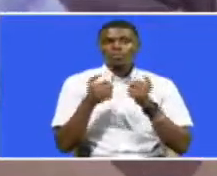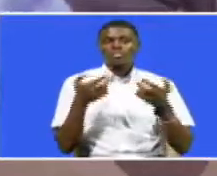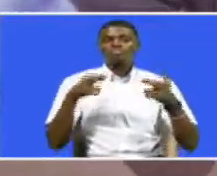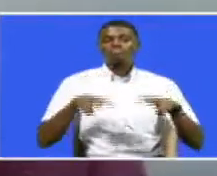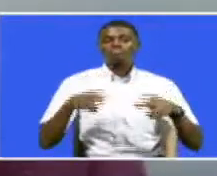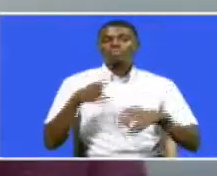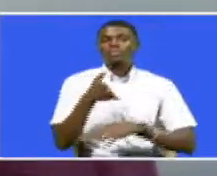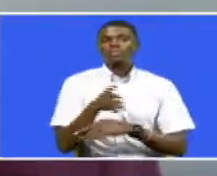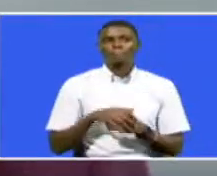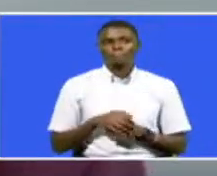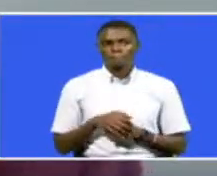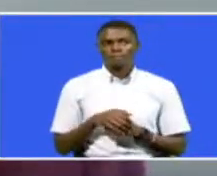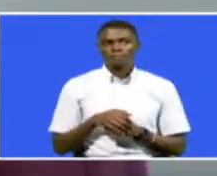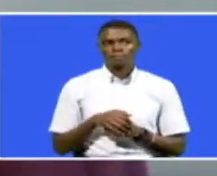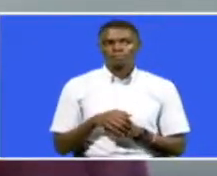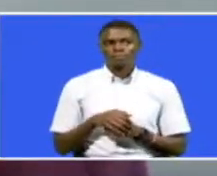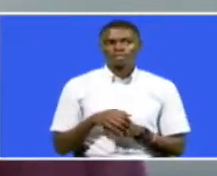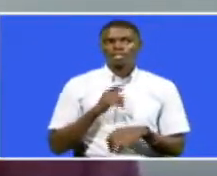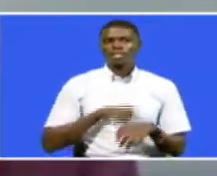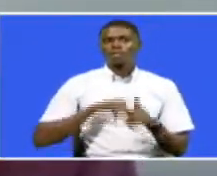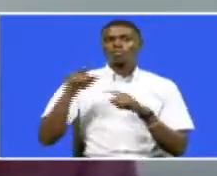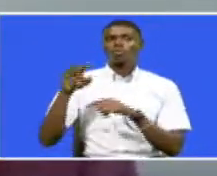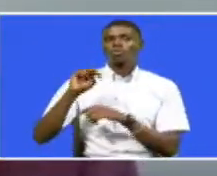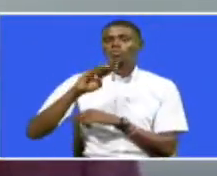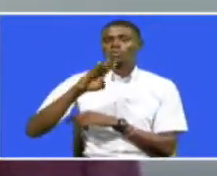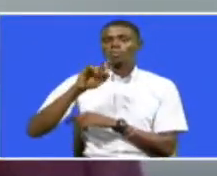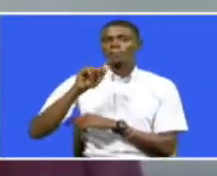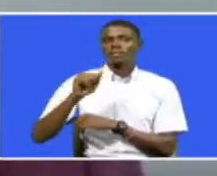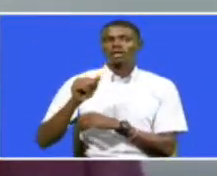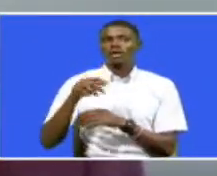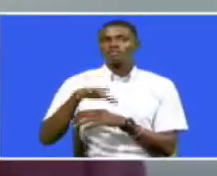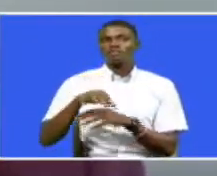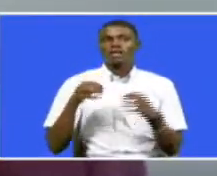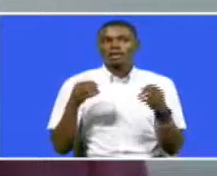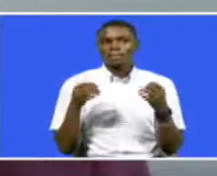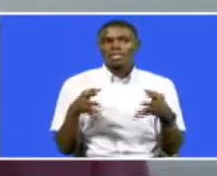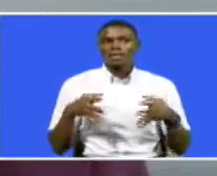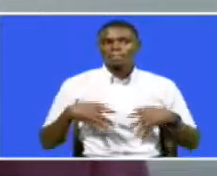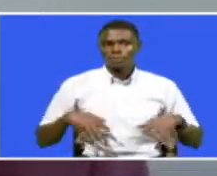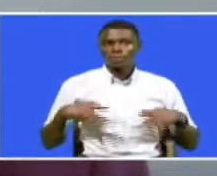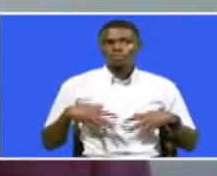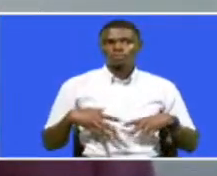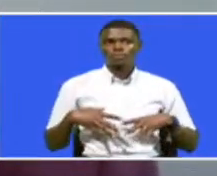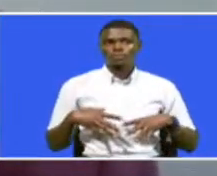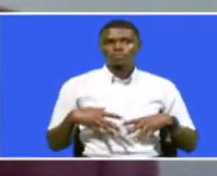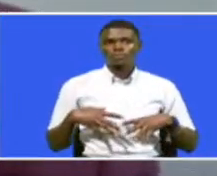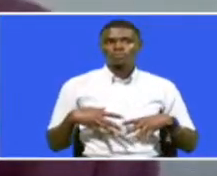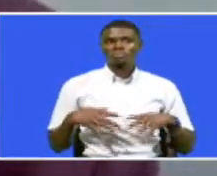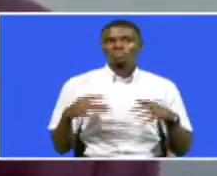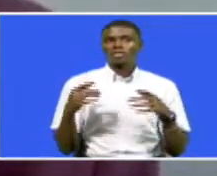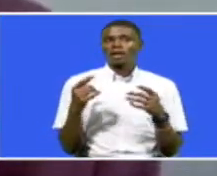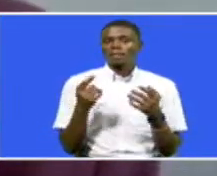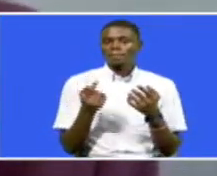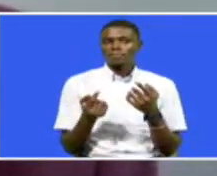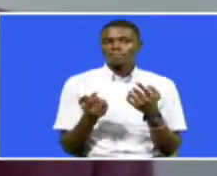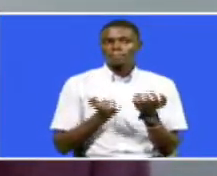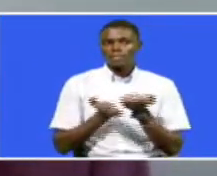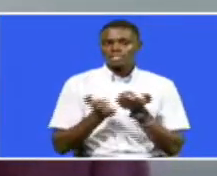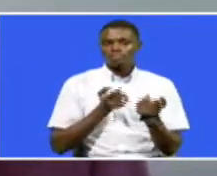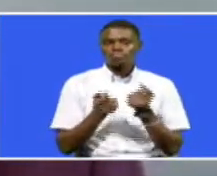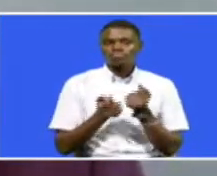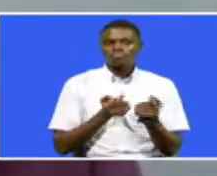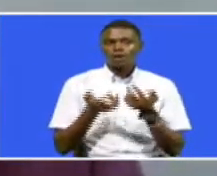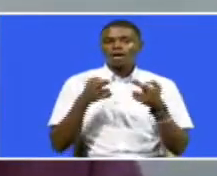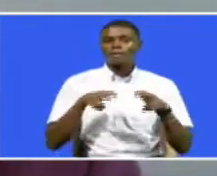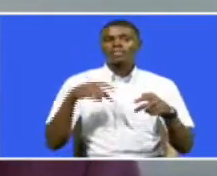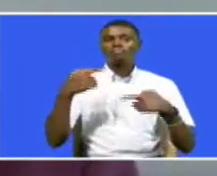happening here. Like when you dock in Mbita, you'll find quite a number of people small-scale business doing their